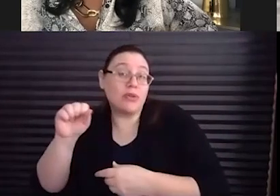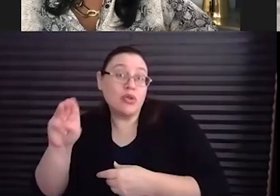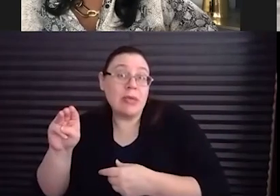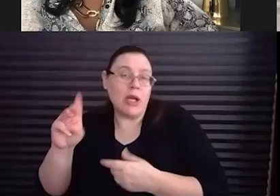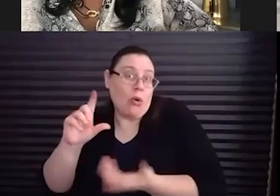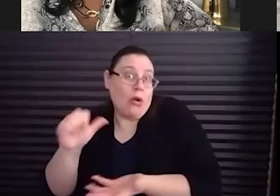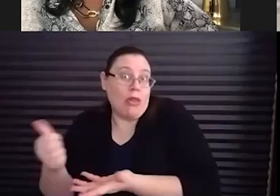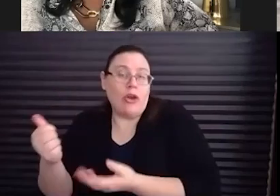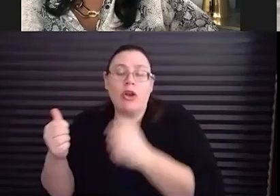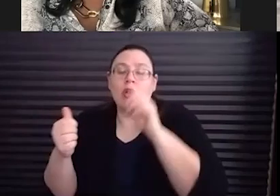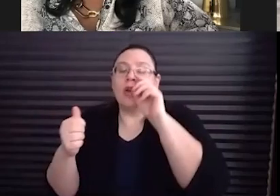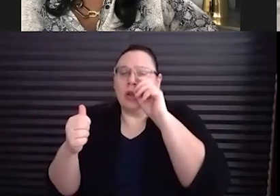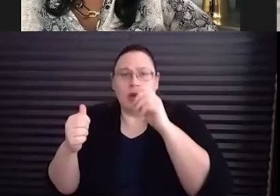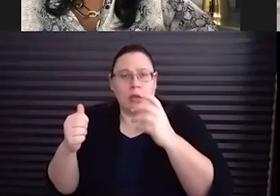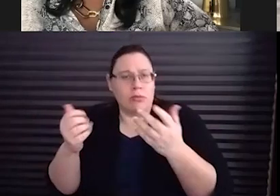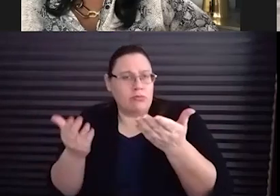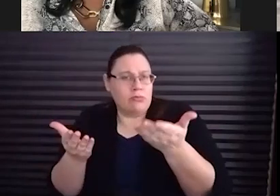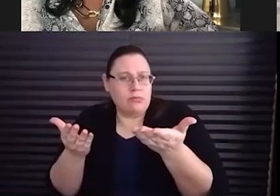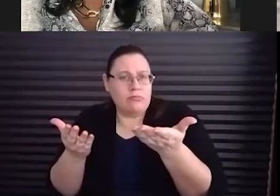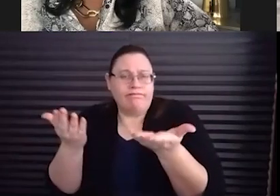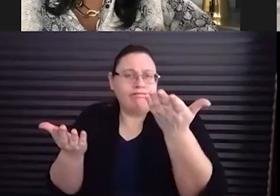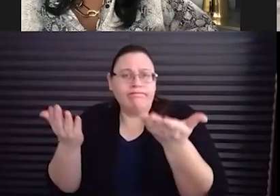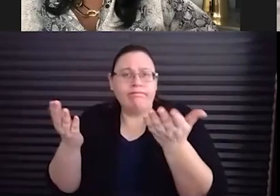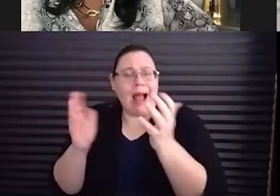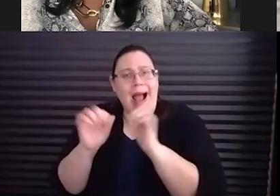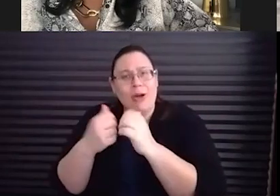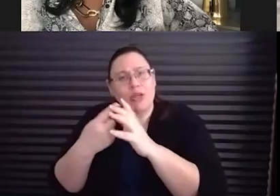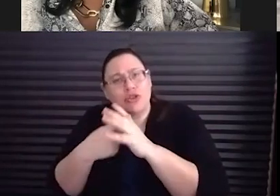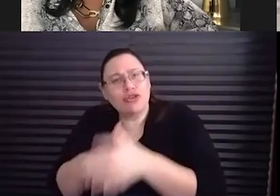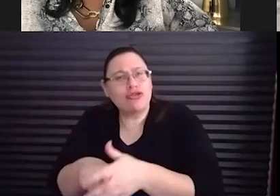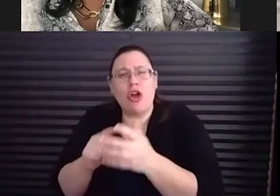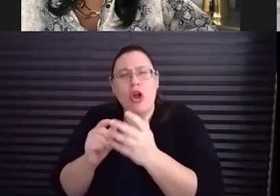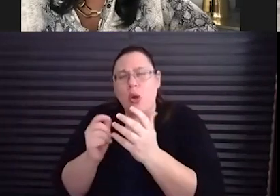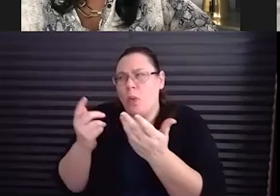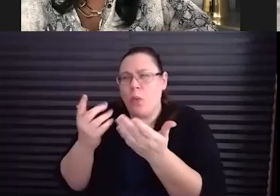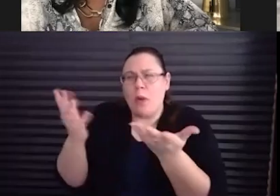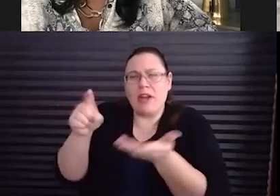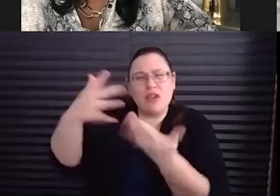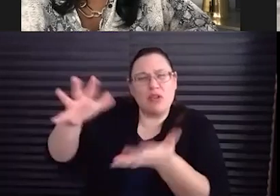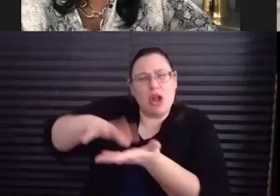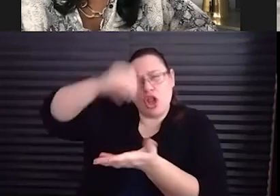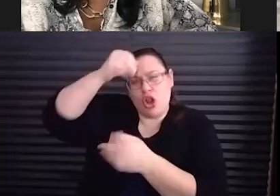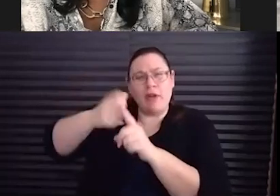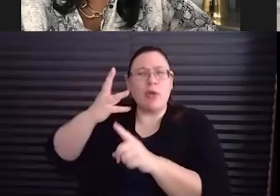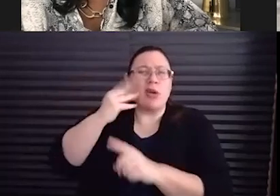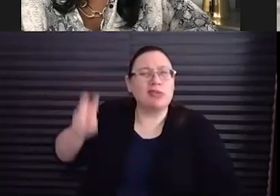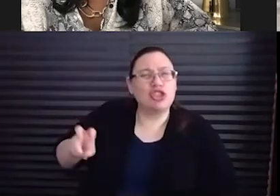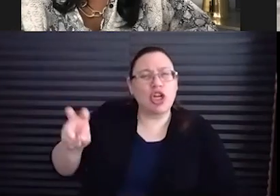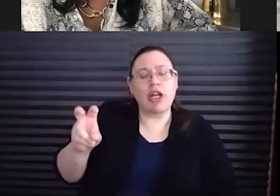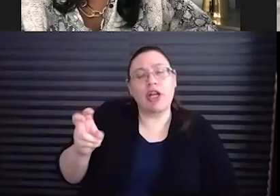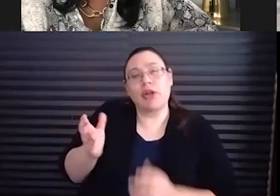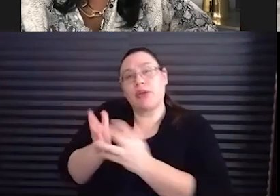otherwise, where's maybe a place to get started, and what have you learned from your journey that has spanned not just social media, but also,